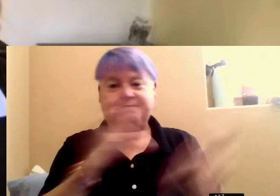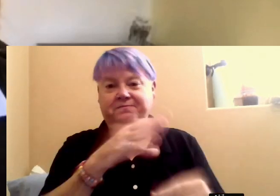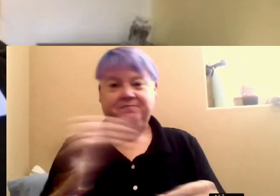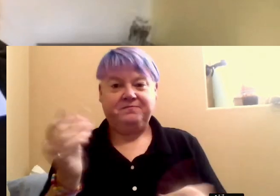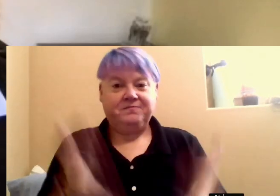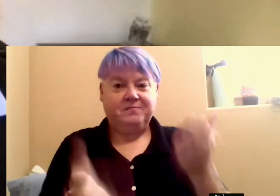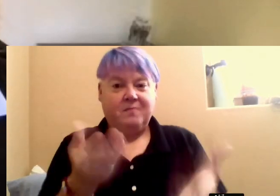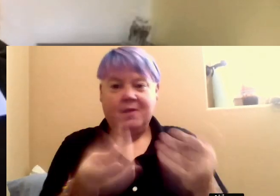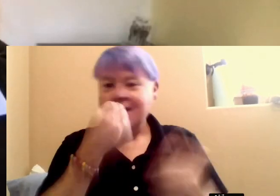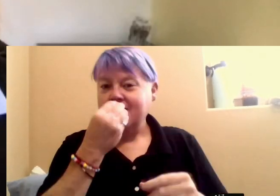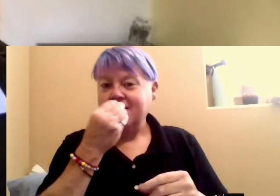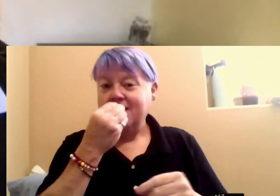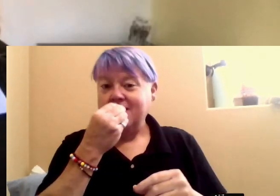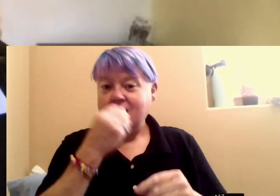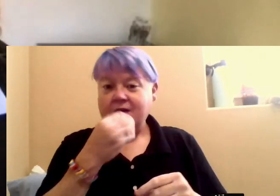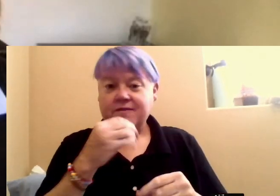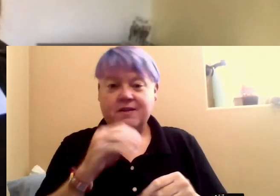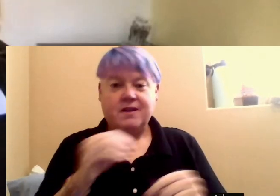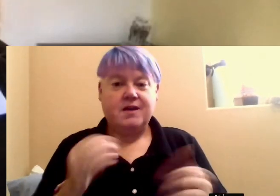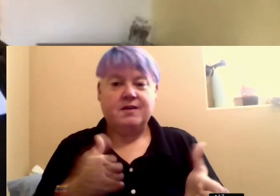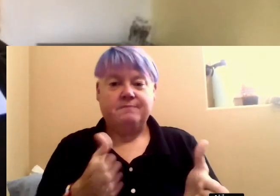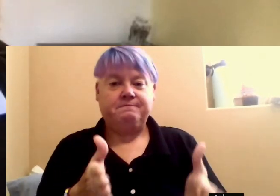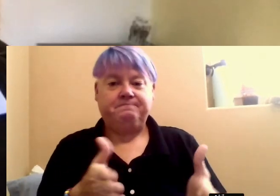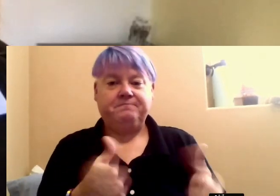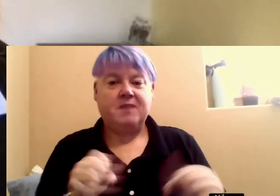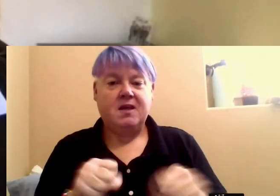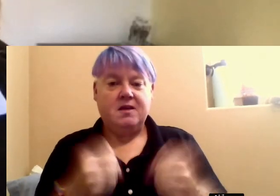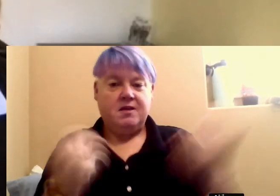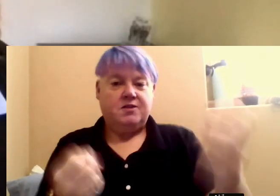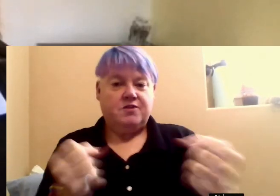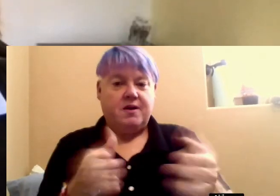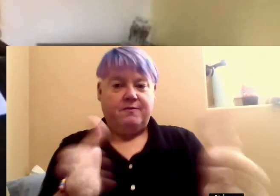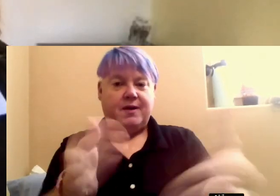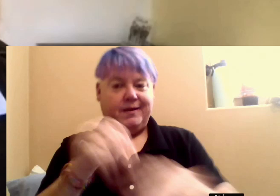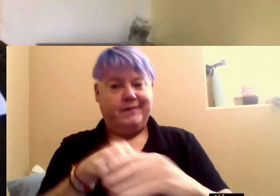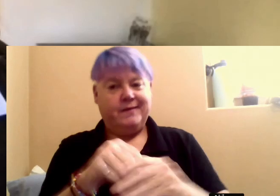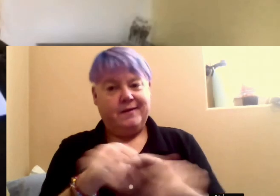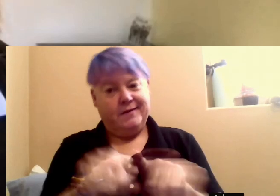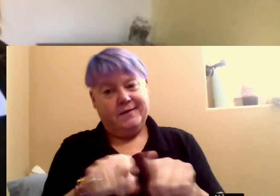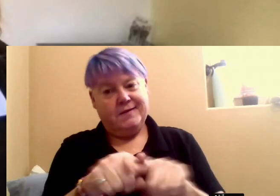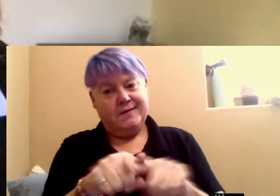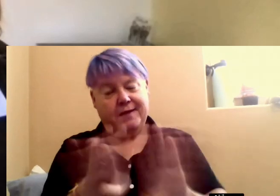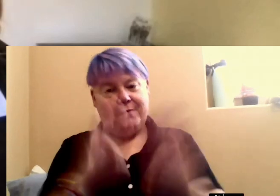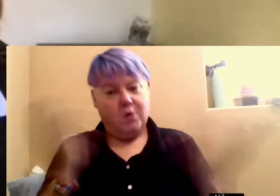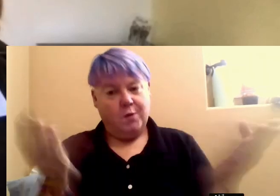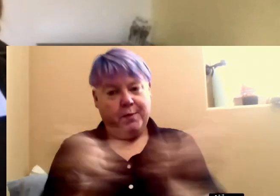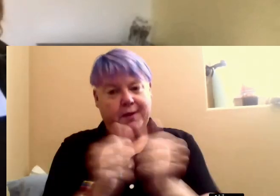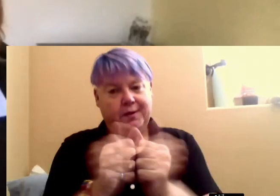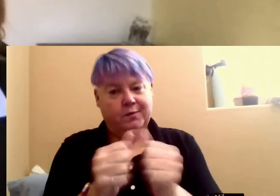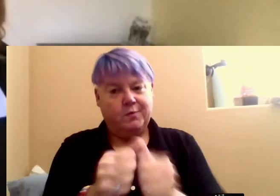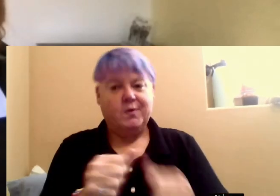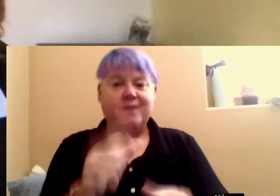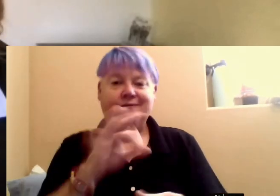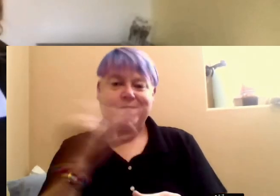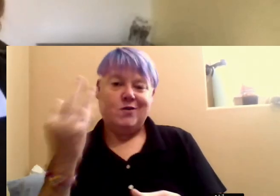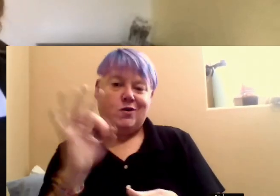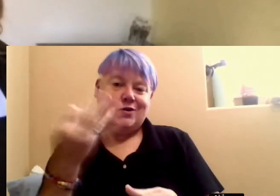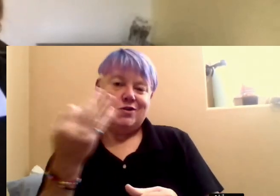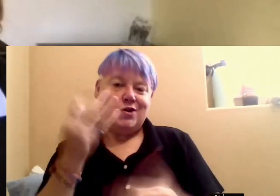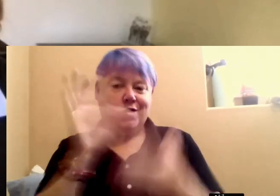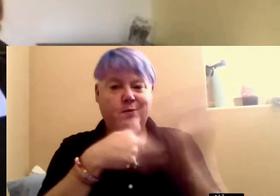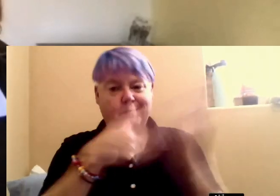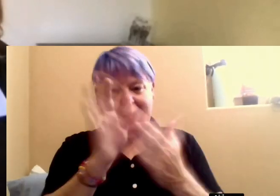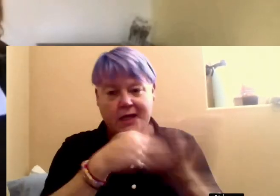off the paved driveway. Inside would be the same, an open floor plan with high-end furniture, valuable paintings, and